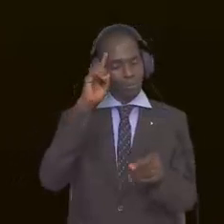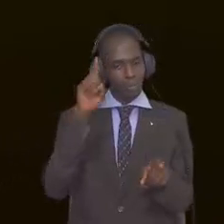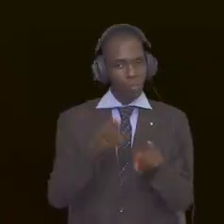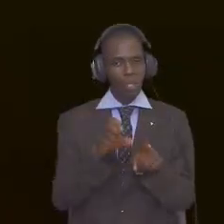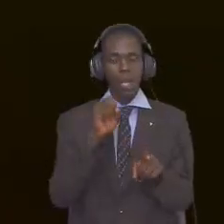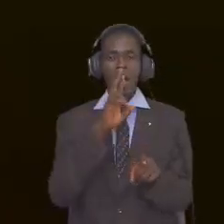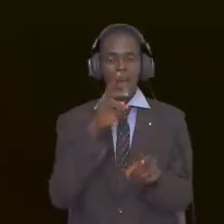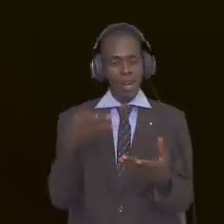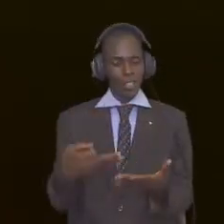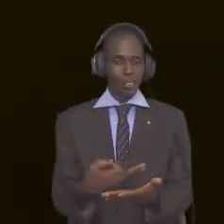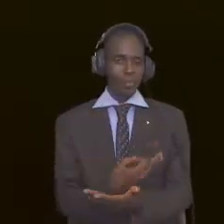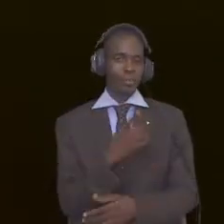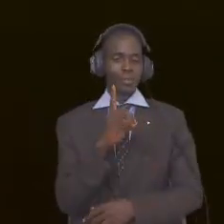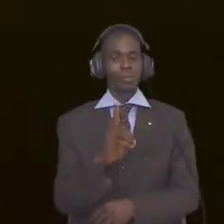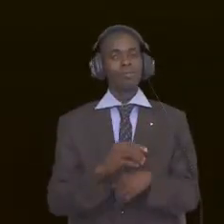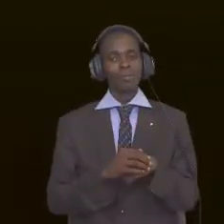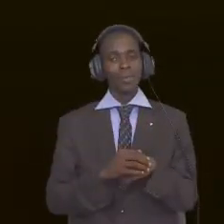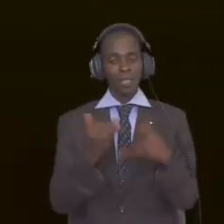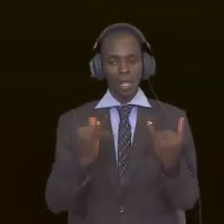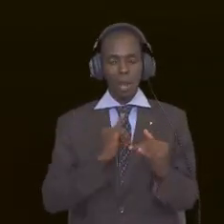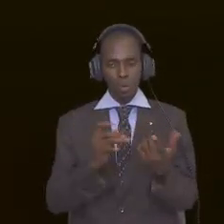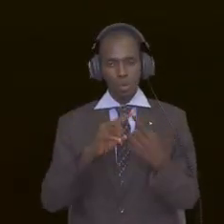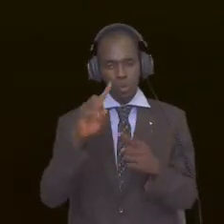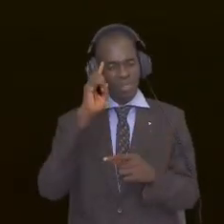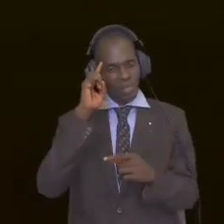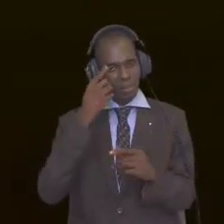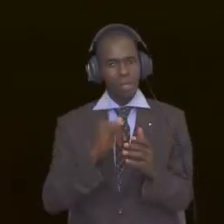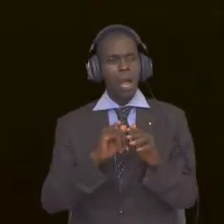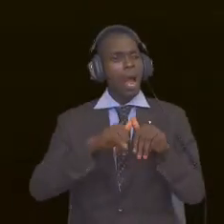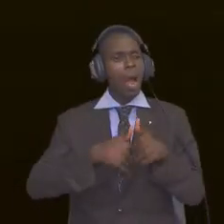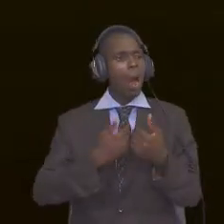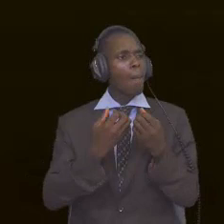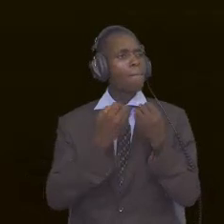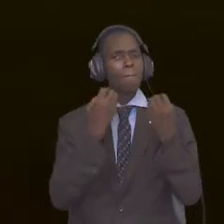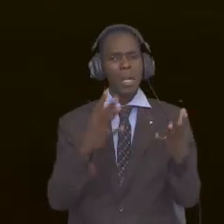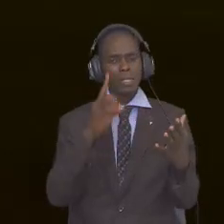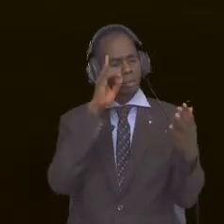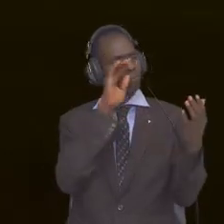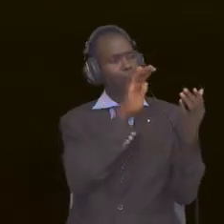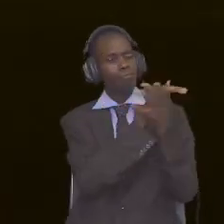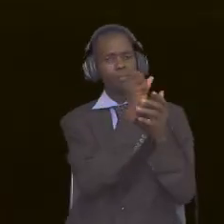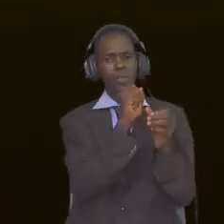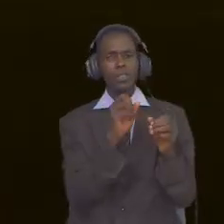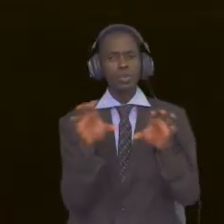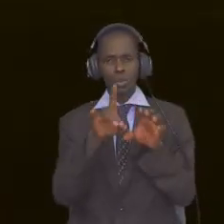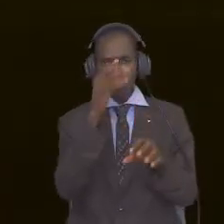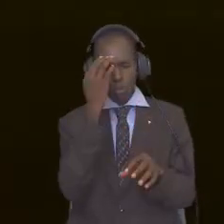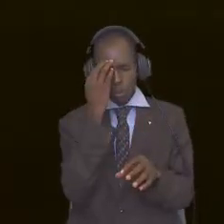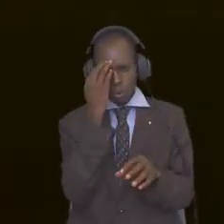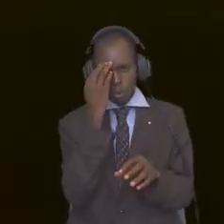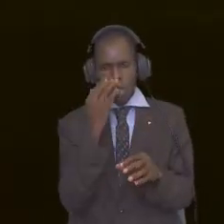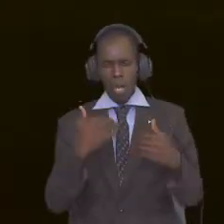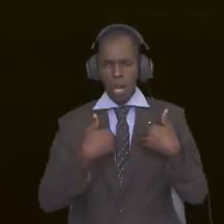want you to begin to think now, how many of the believers do you know? And how do you know their problems? Have